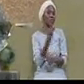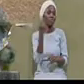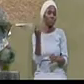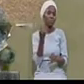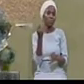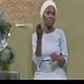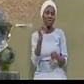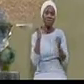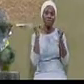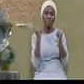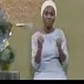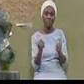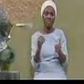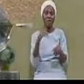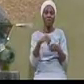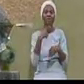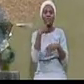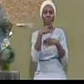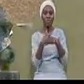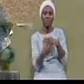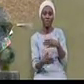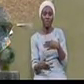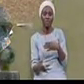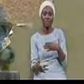the blood,